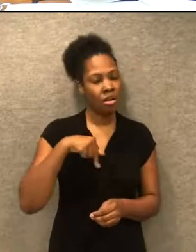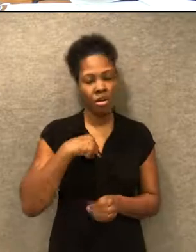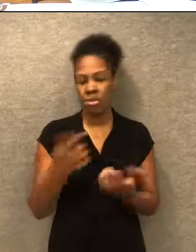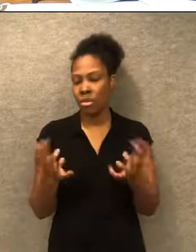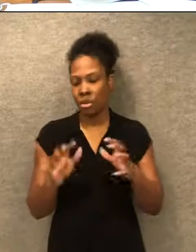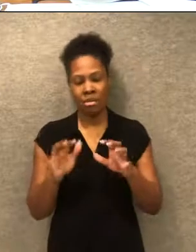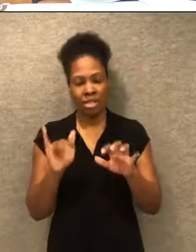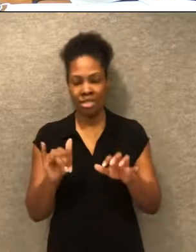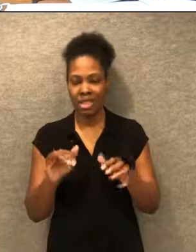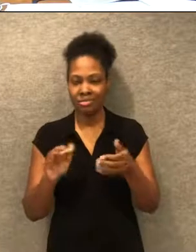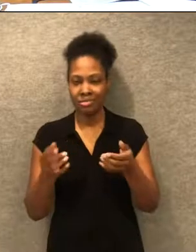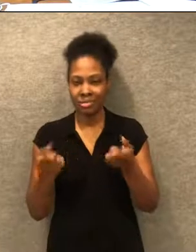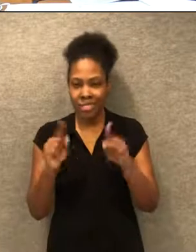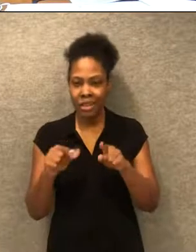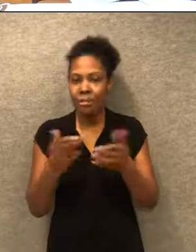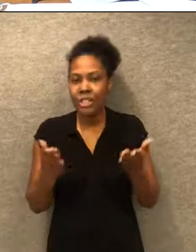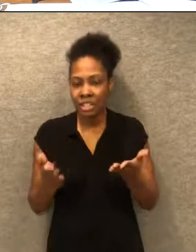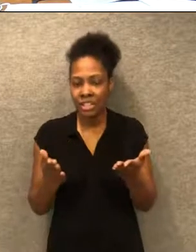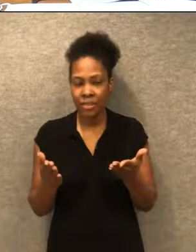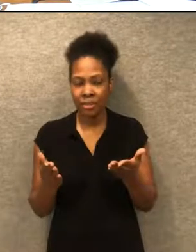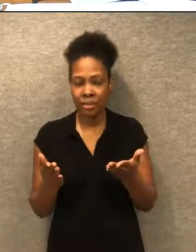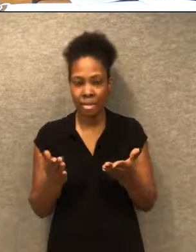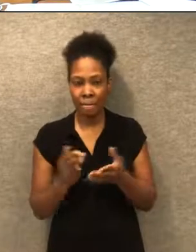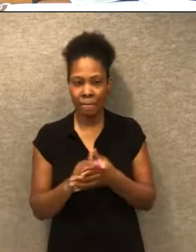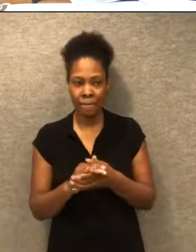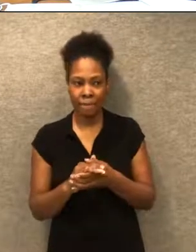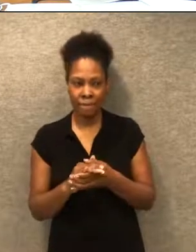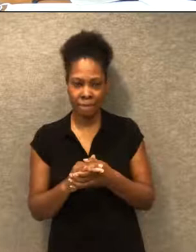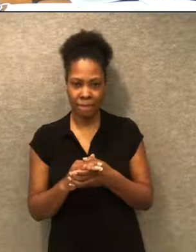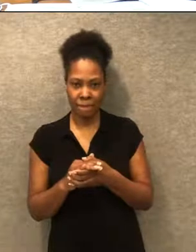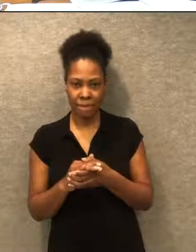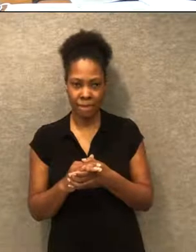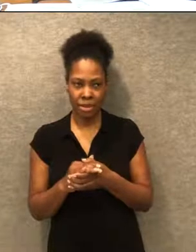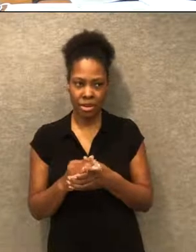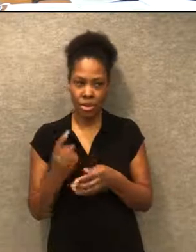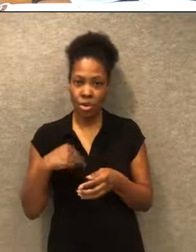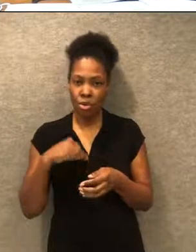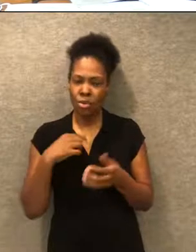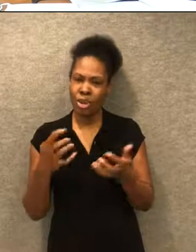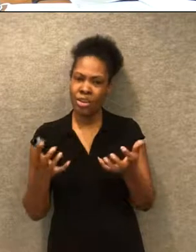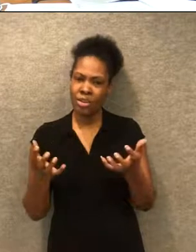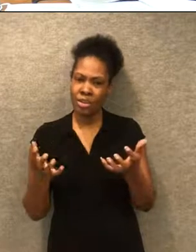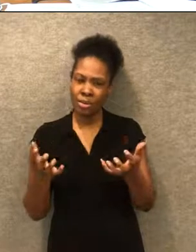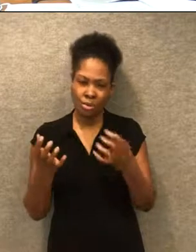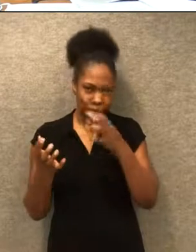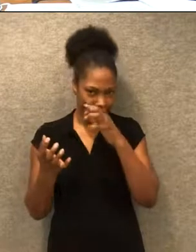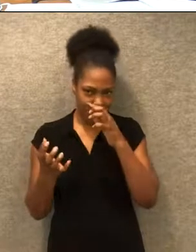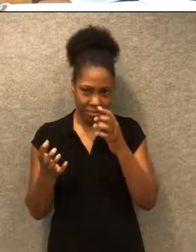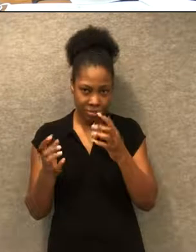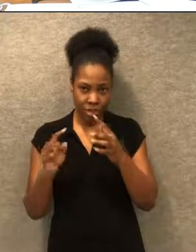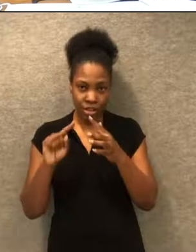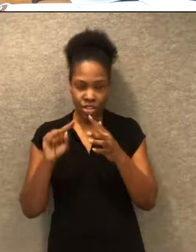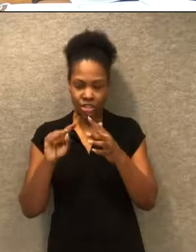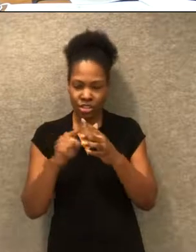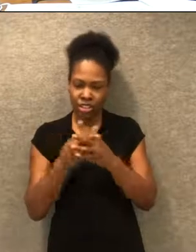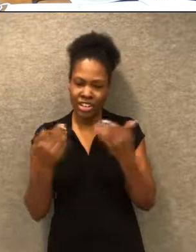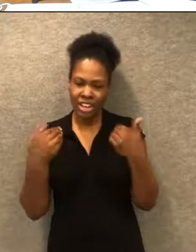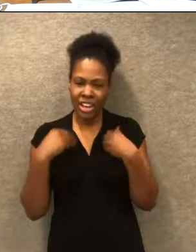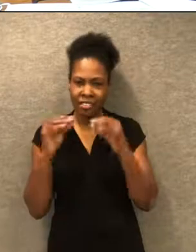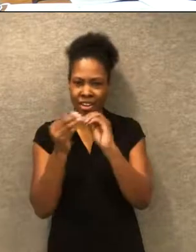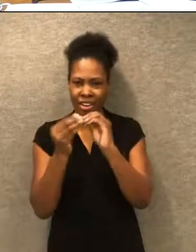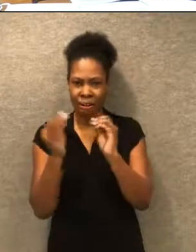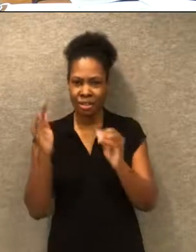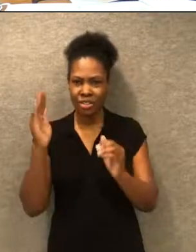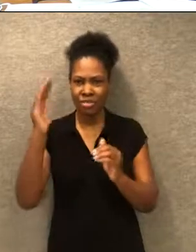want to kind of climb over this rope and be where we at, where we can be comfortable again in our city. But again,